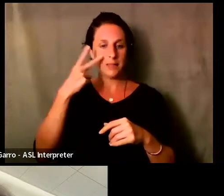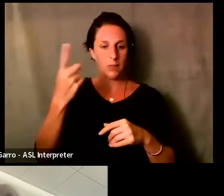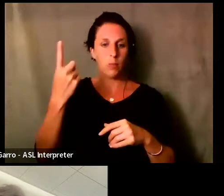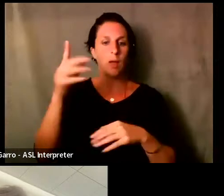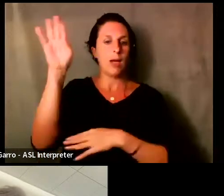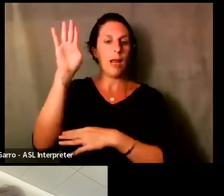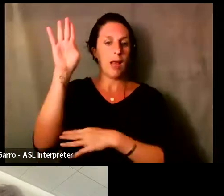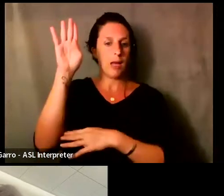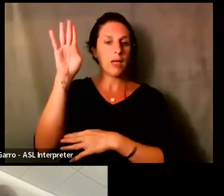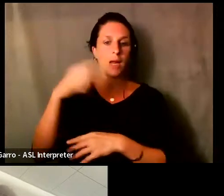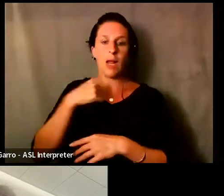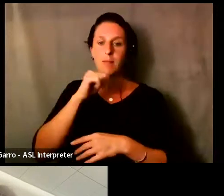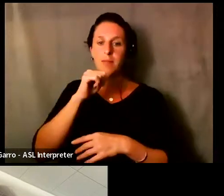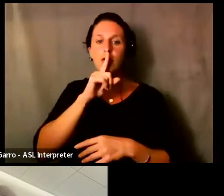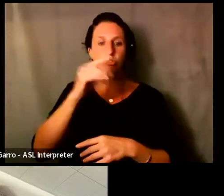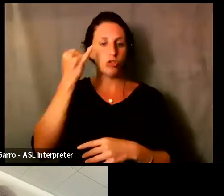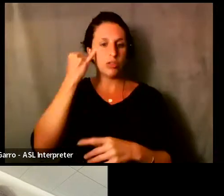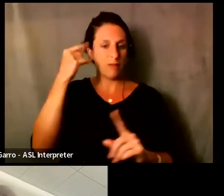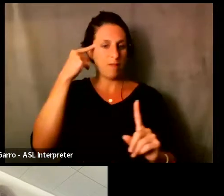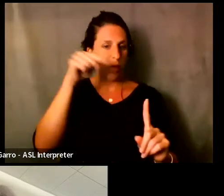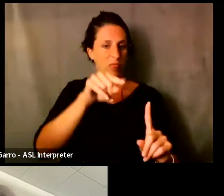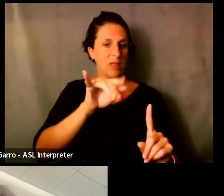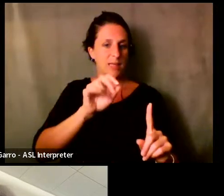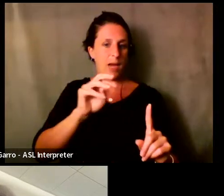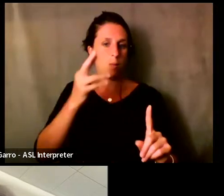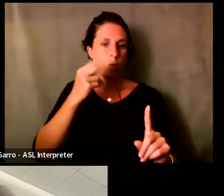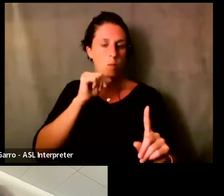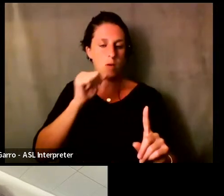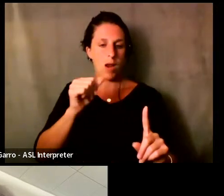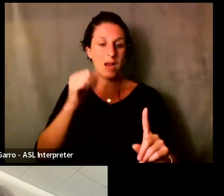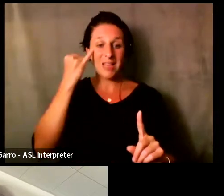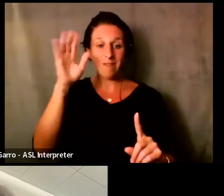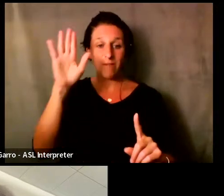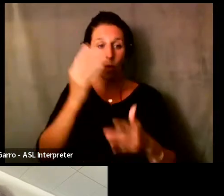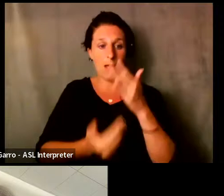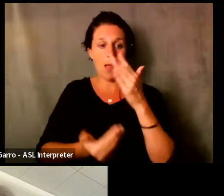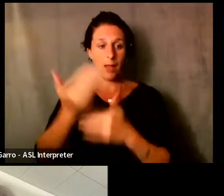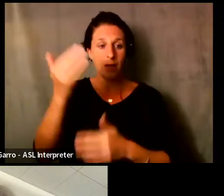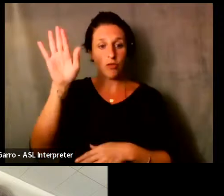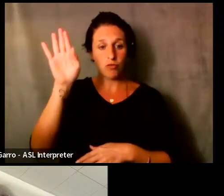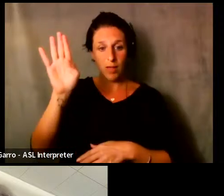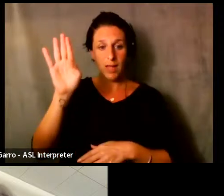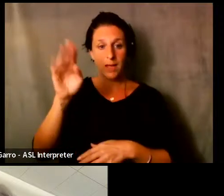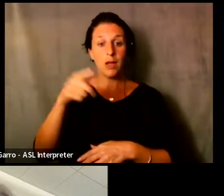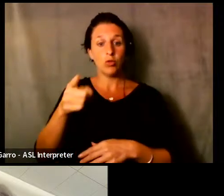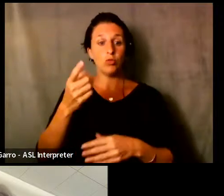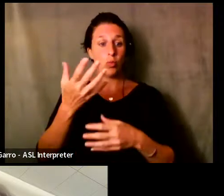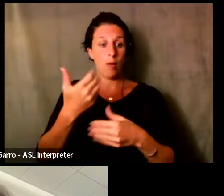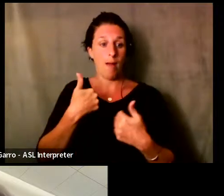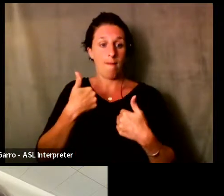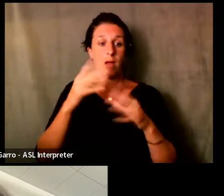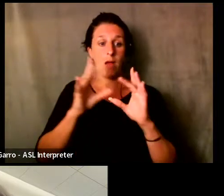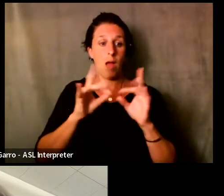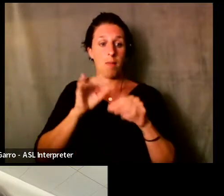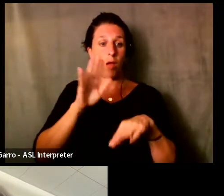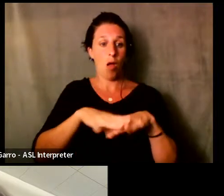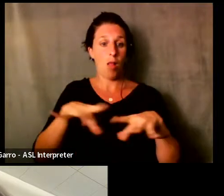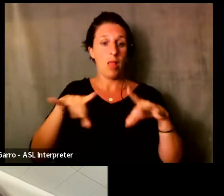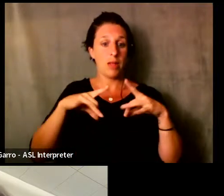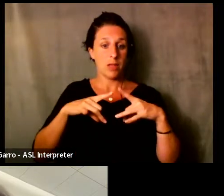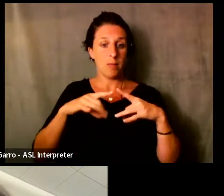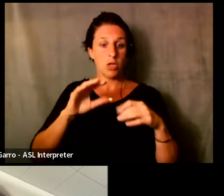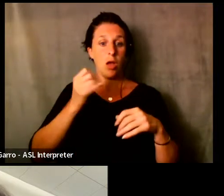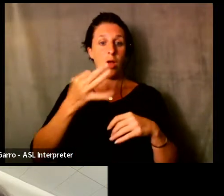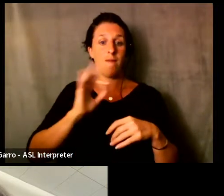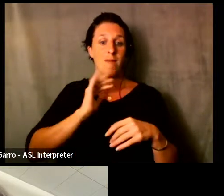don't know if it's for this item or not. If your hand is raised and you are making a comment on the adoption of our